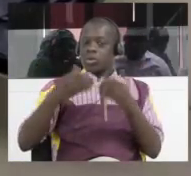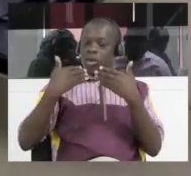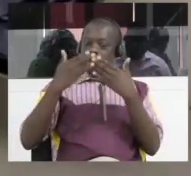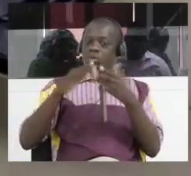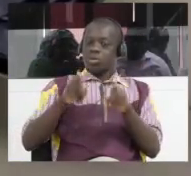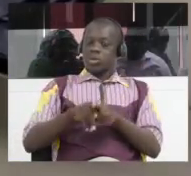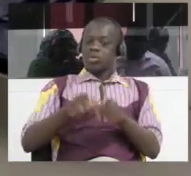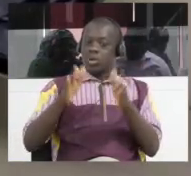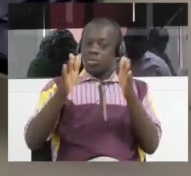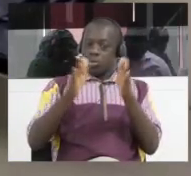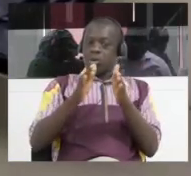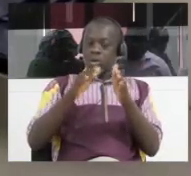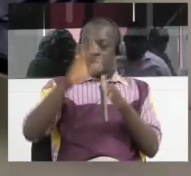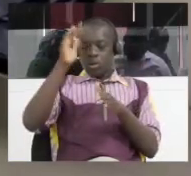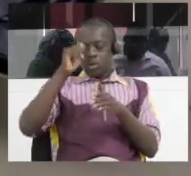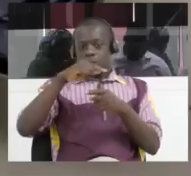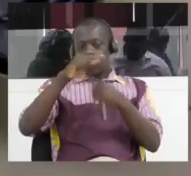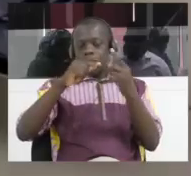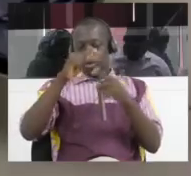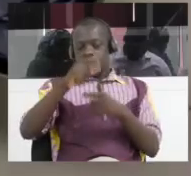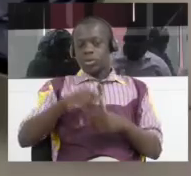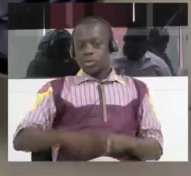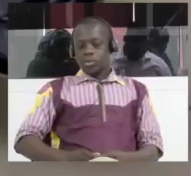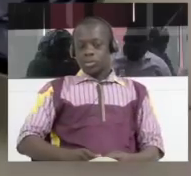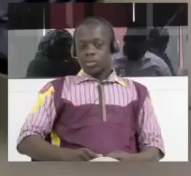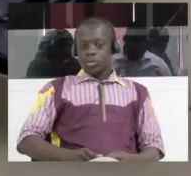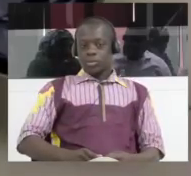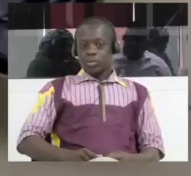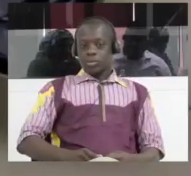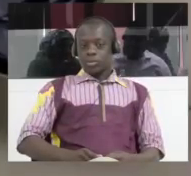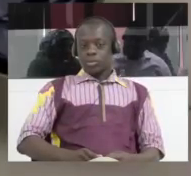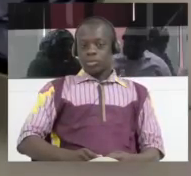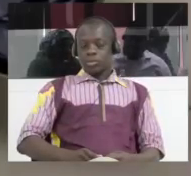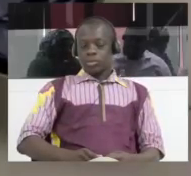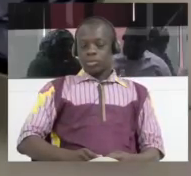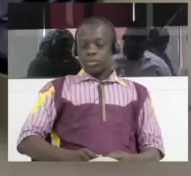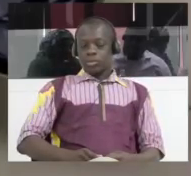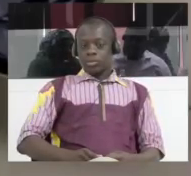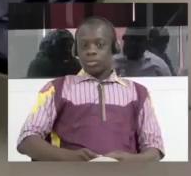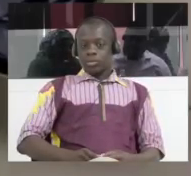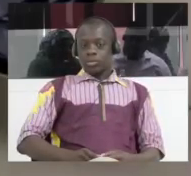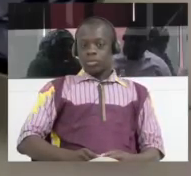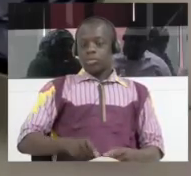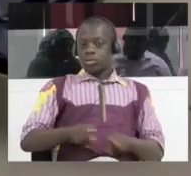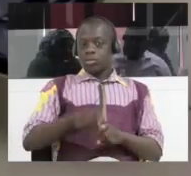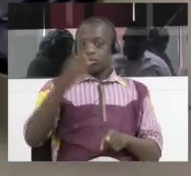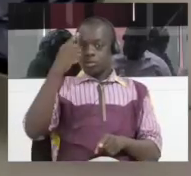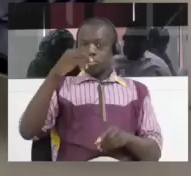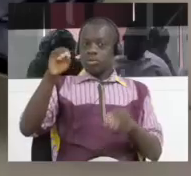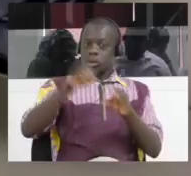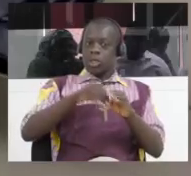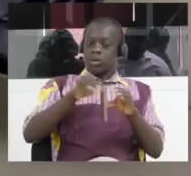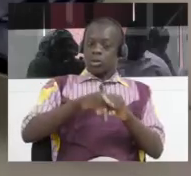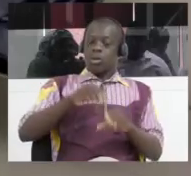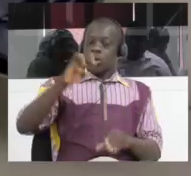us just the bits that you can discuss publicly? I think the scenario was going to involve some